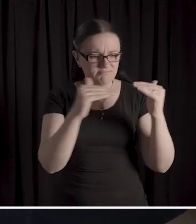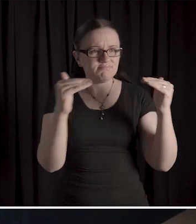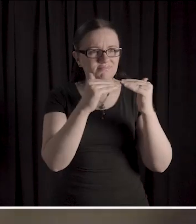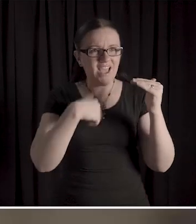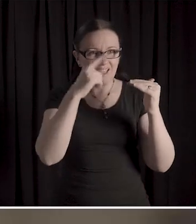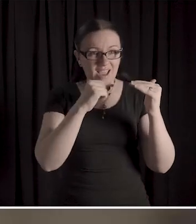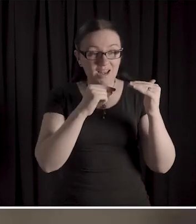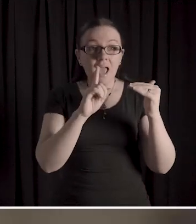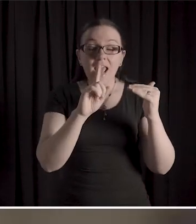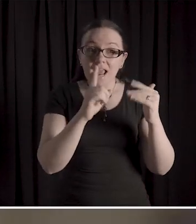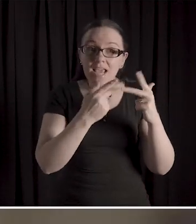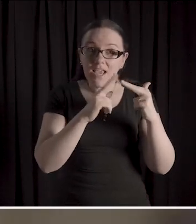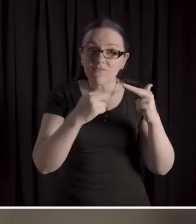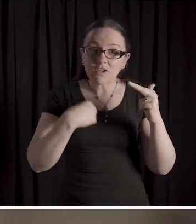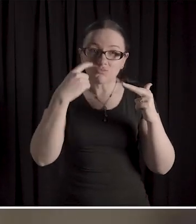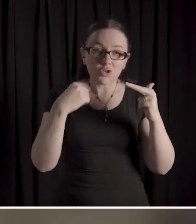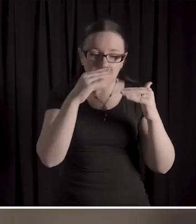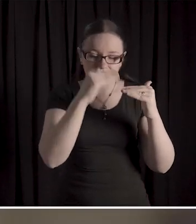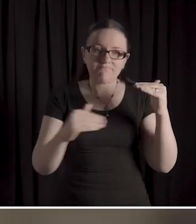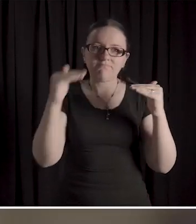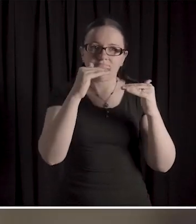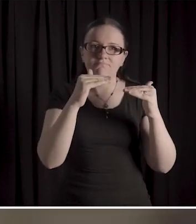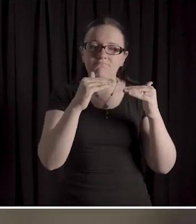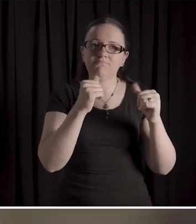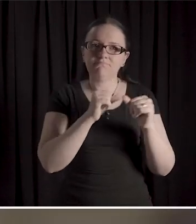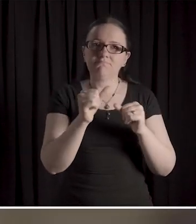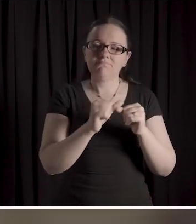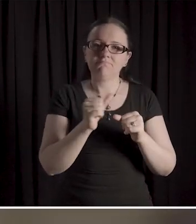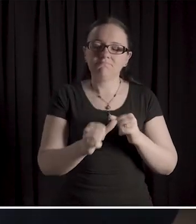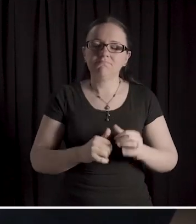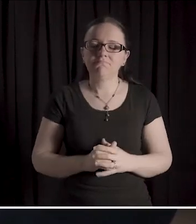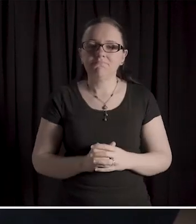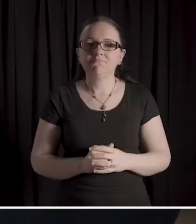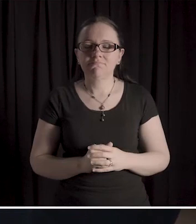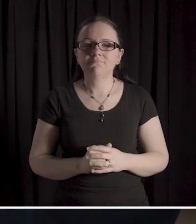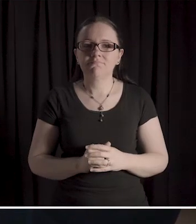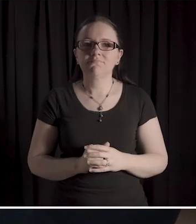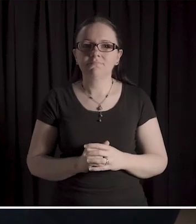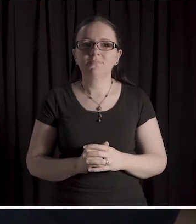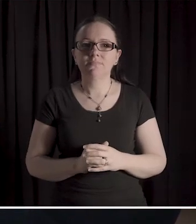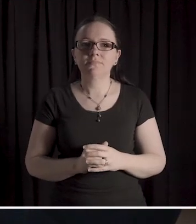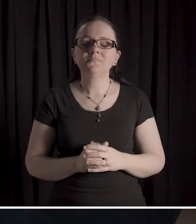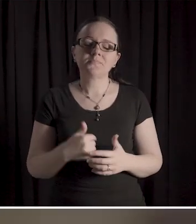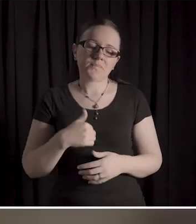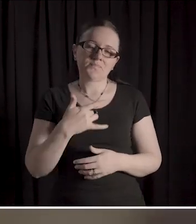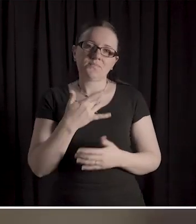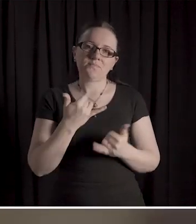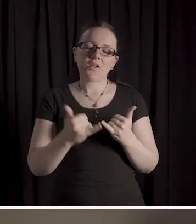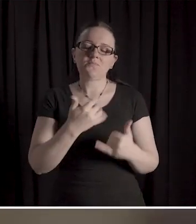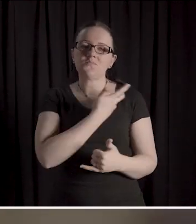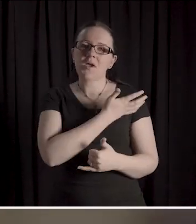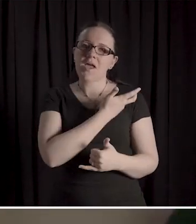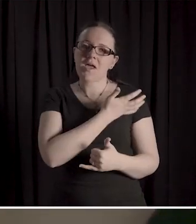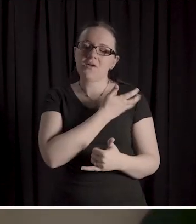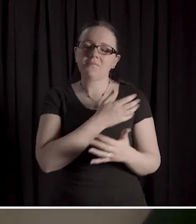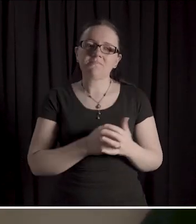do. And even I can do much better if I try my best. I'm really proud of her, and I always say